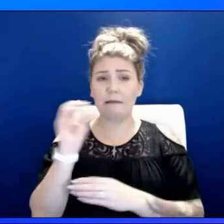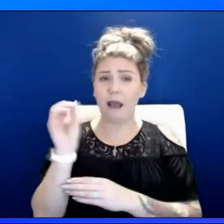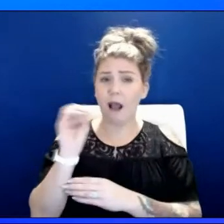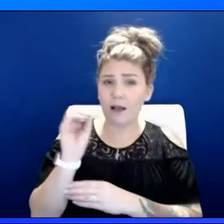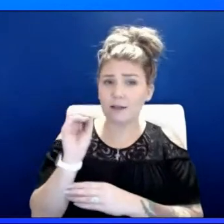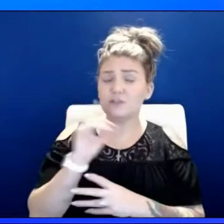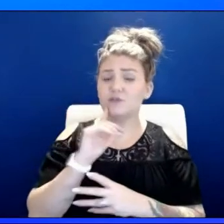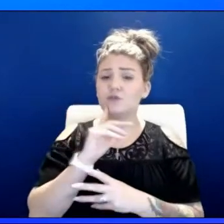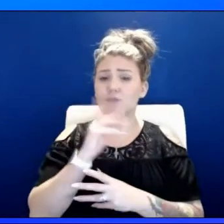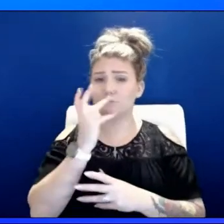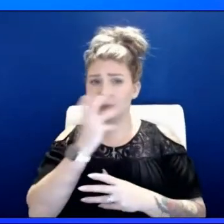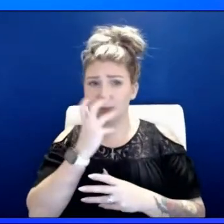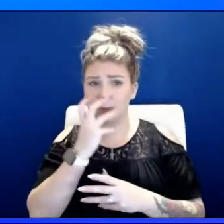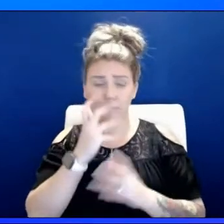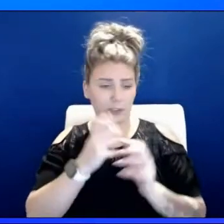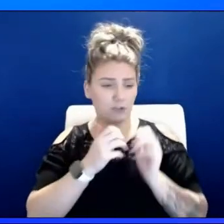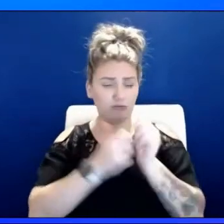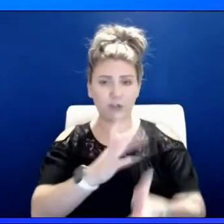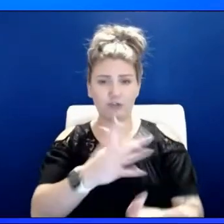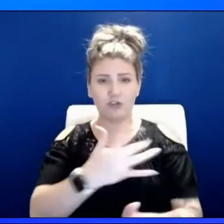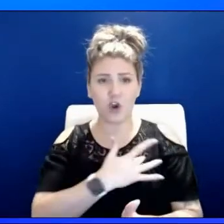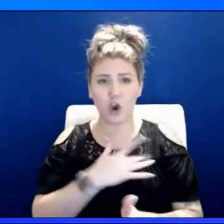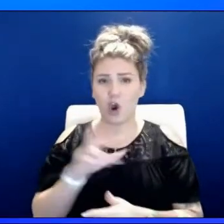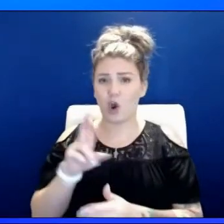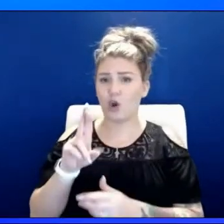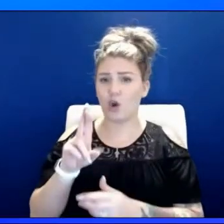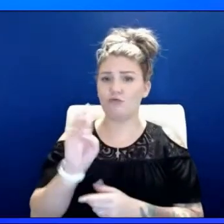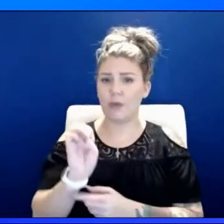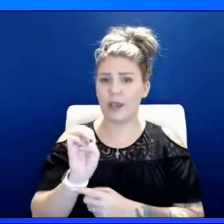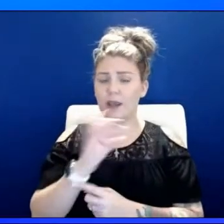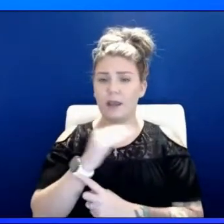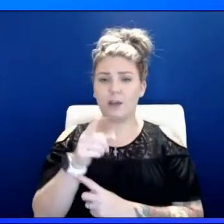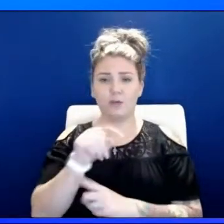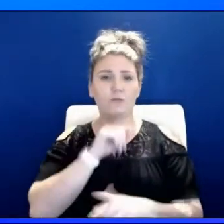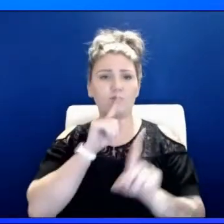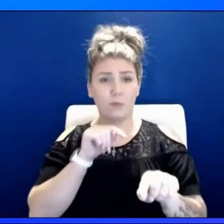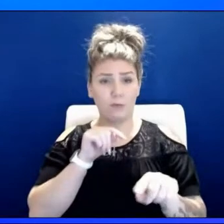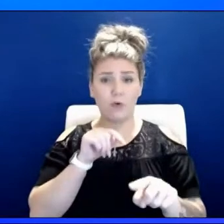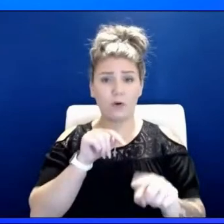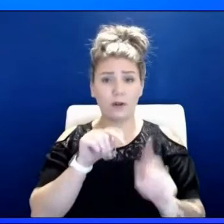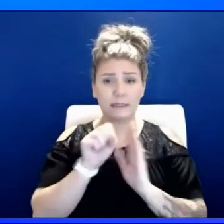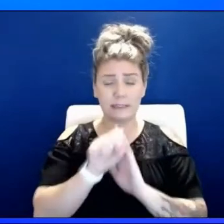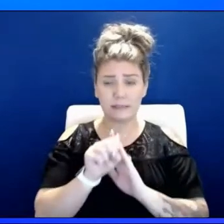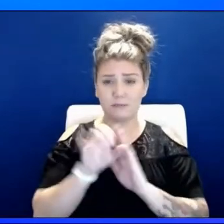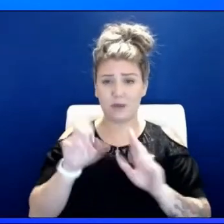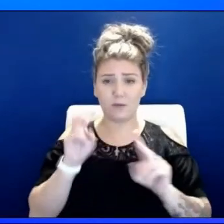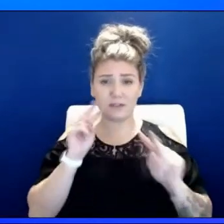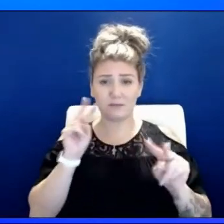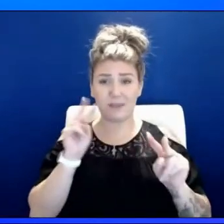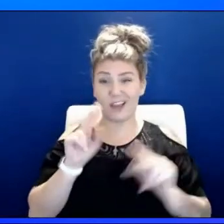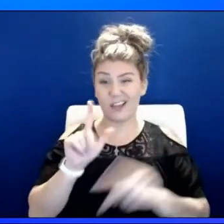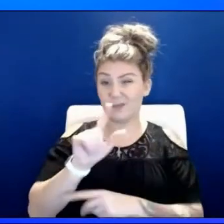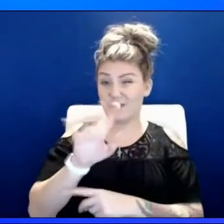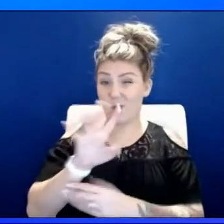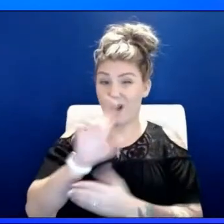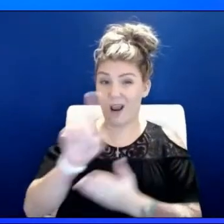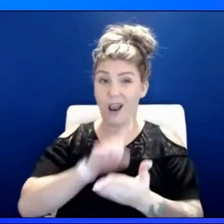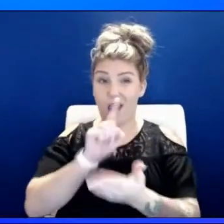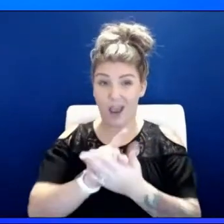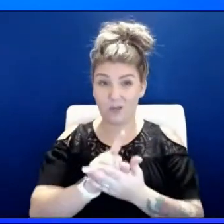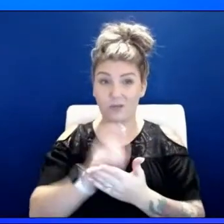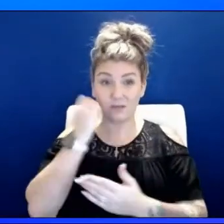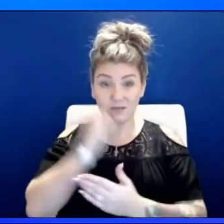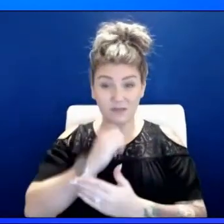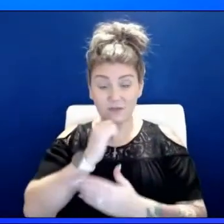home, tracked your heart rate, and you were recording symptoms. This was monitored 24/7 by a